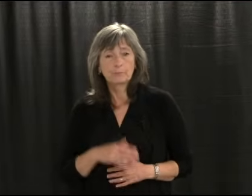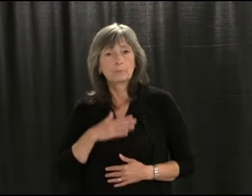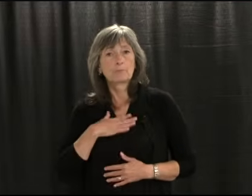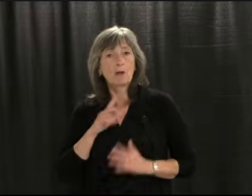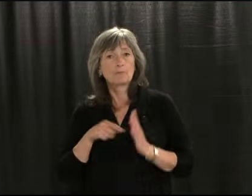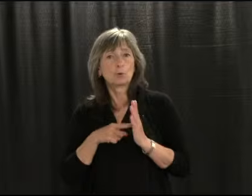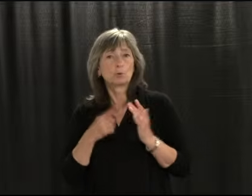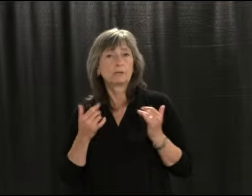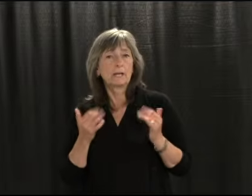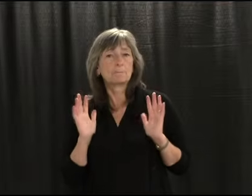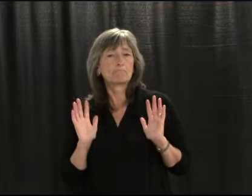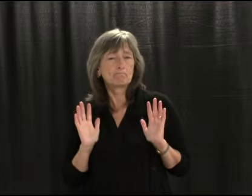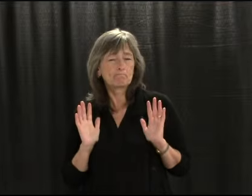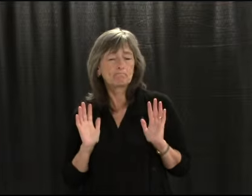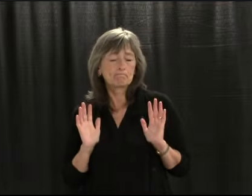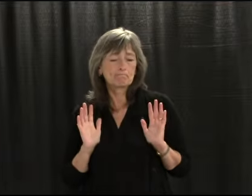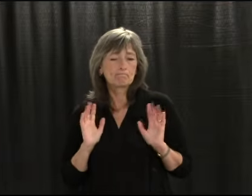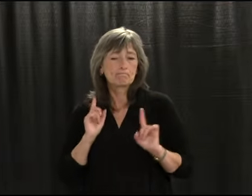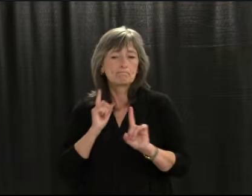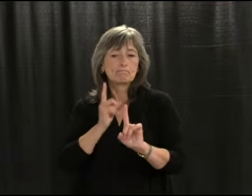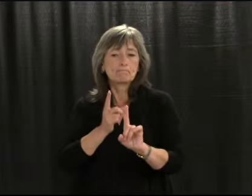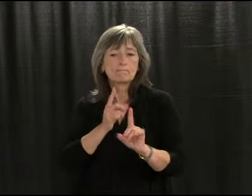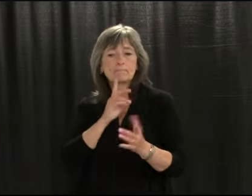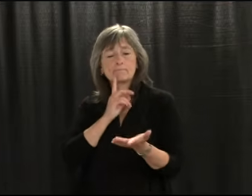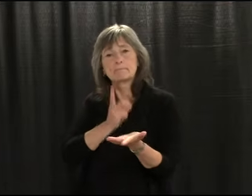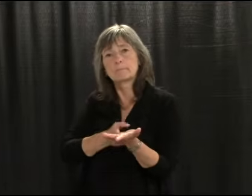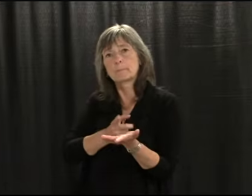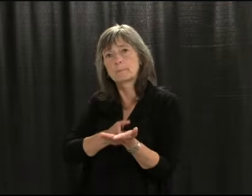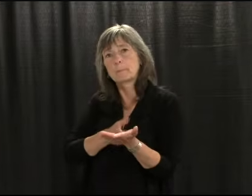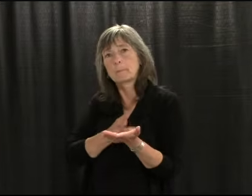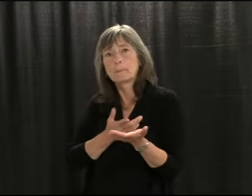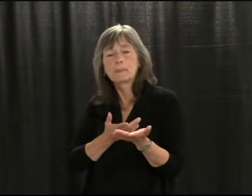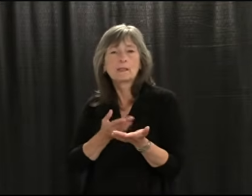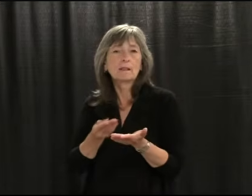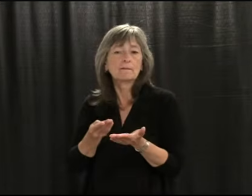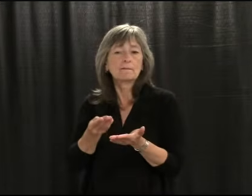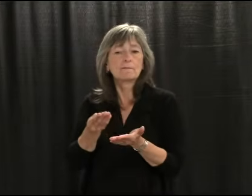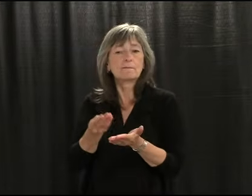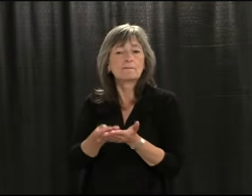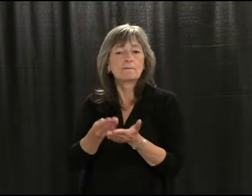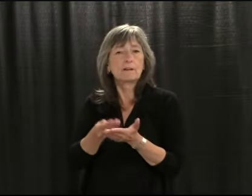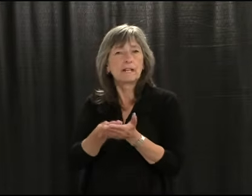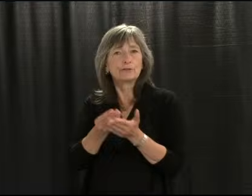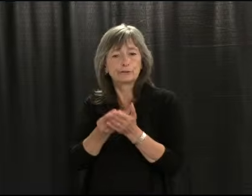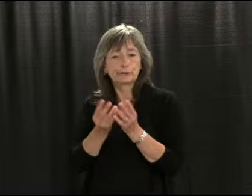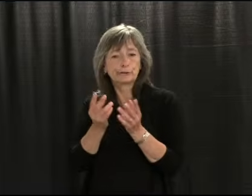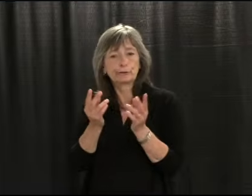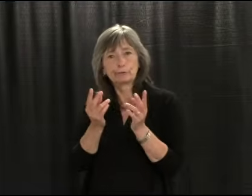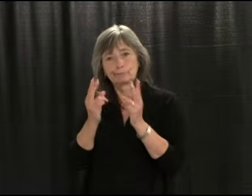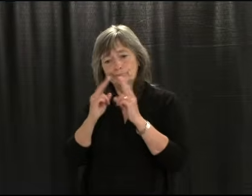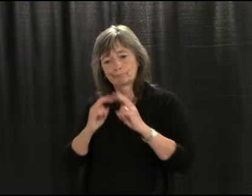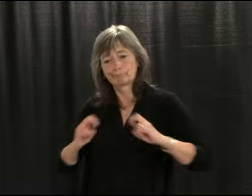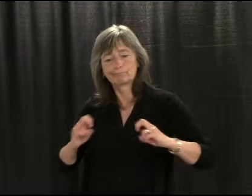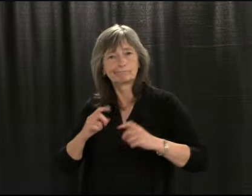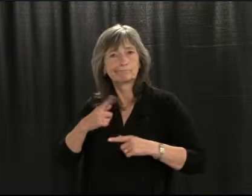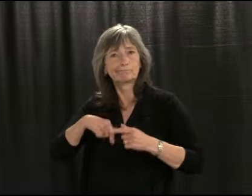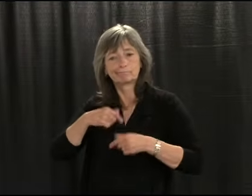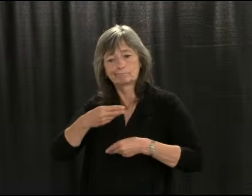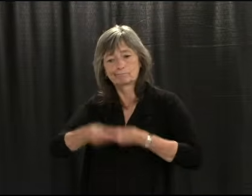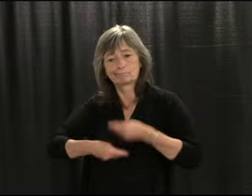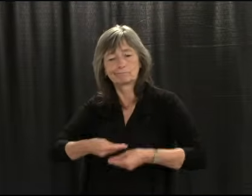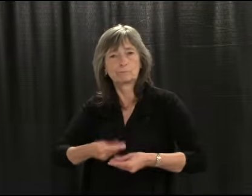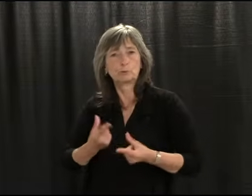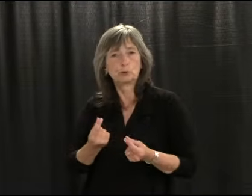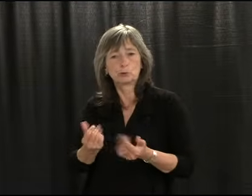think, is to highlight some of the financial assistance details that we developed with our program.